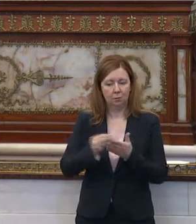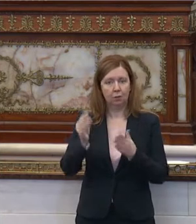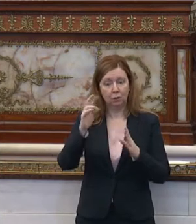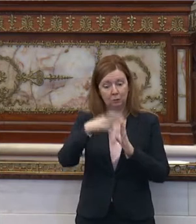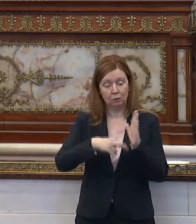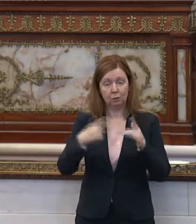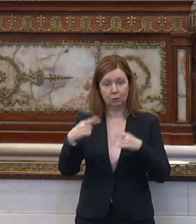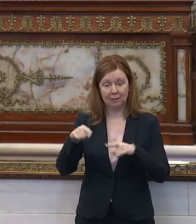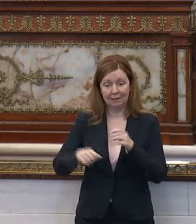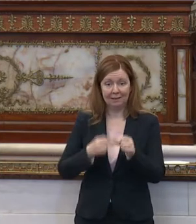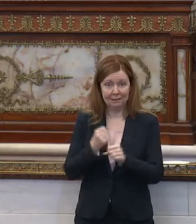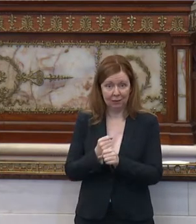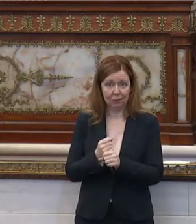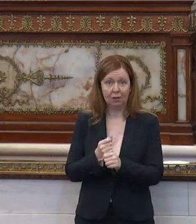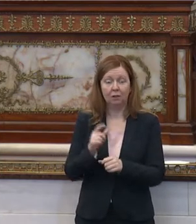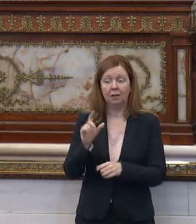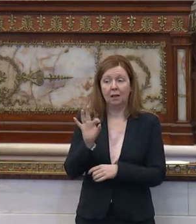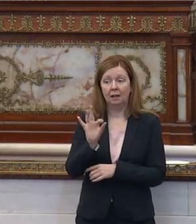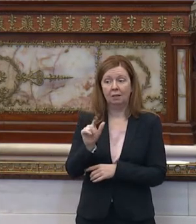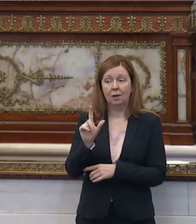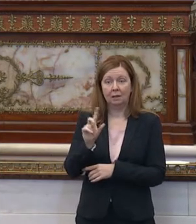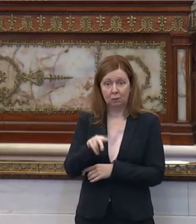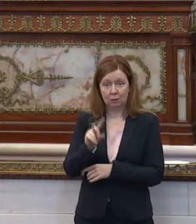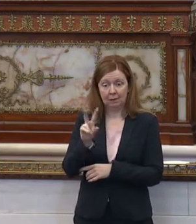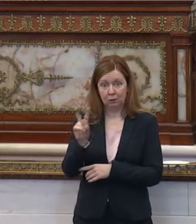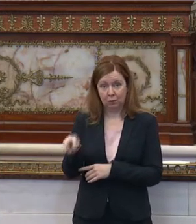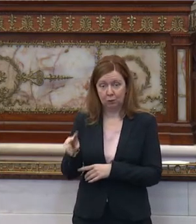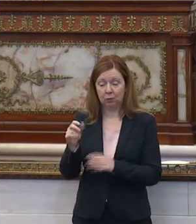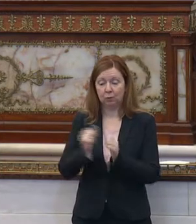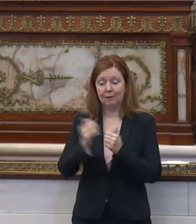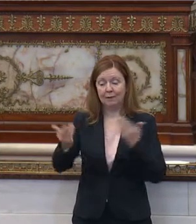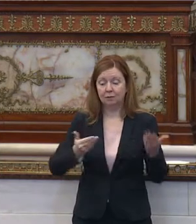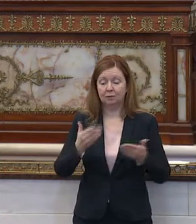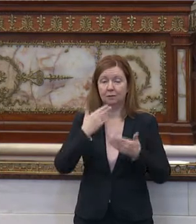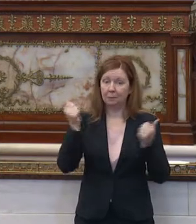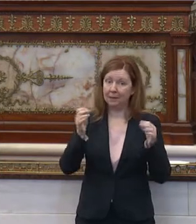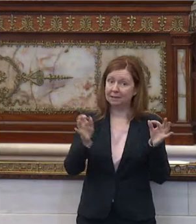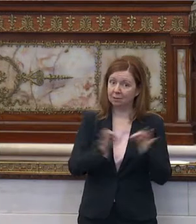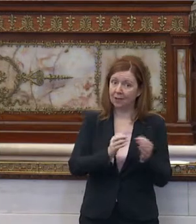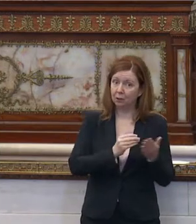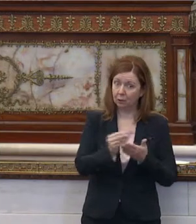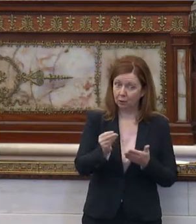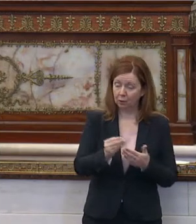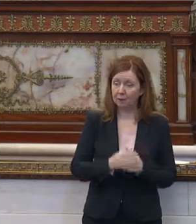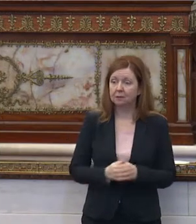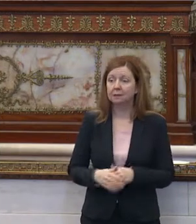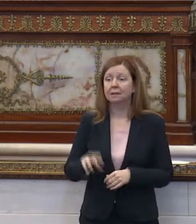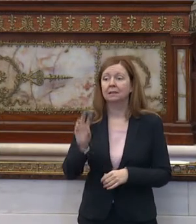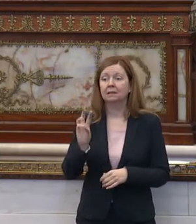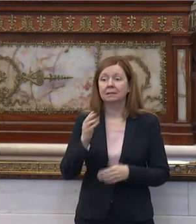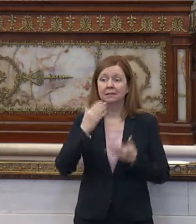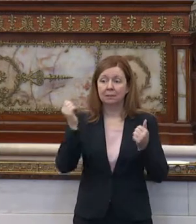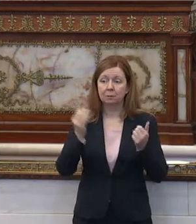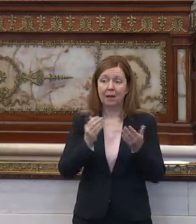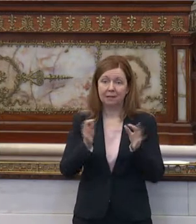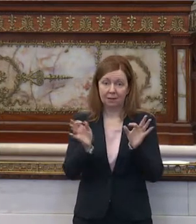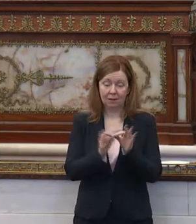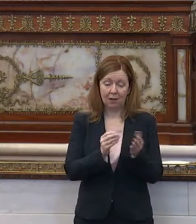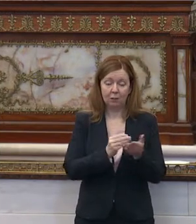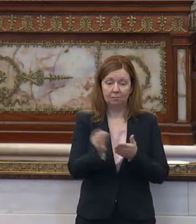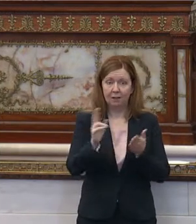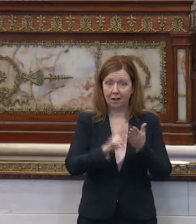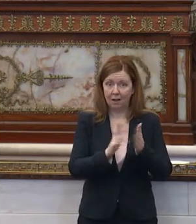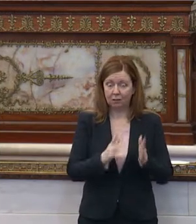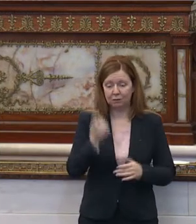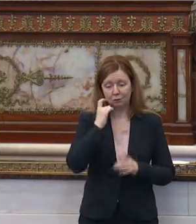this fiscal year, FY 2022, with the introduction of the best value procurement. 6 best value procurement contractors